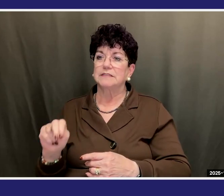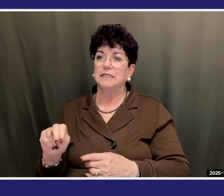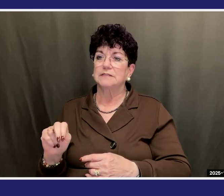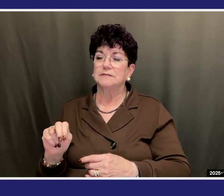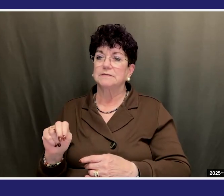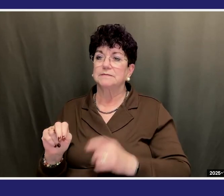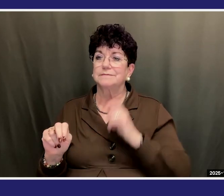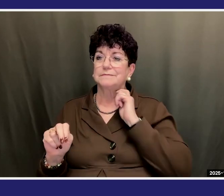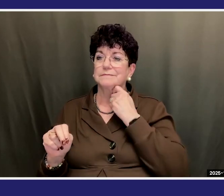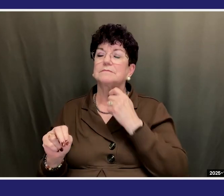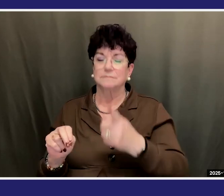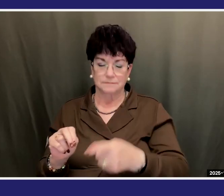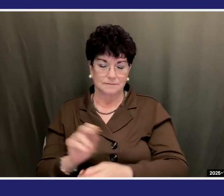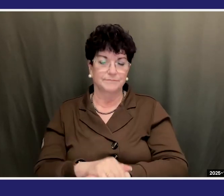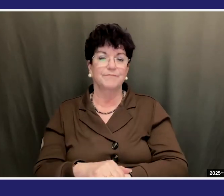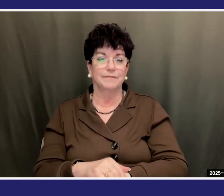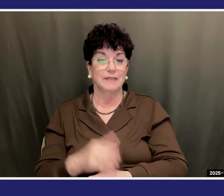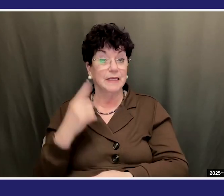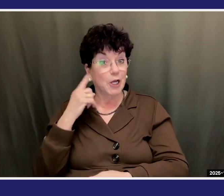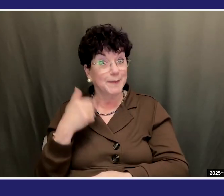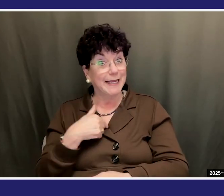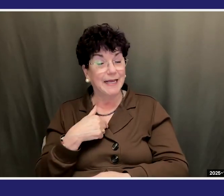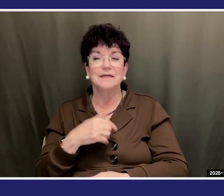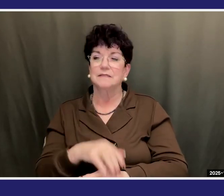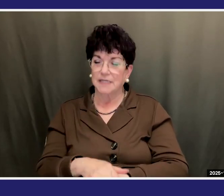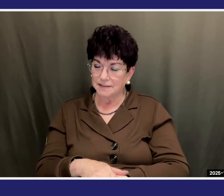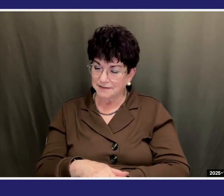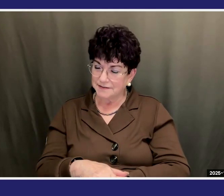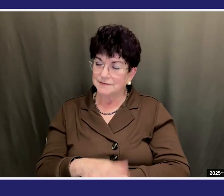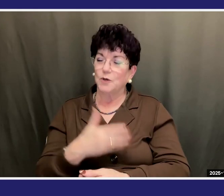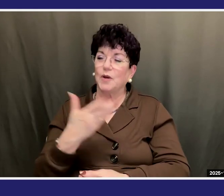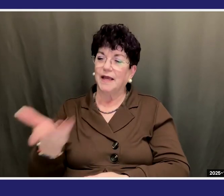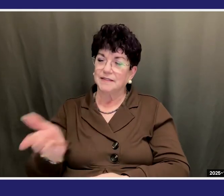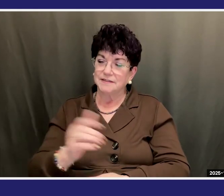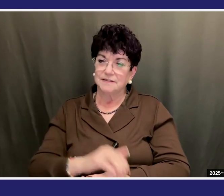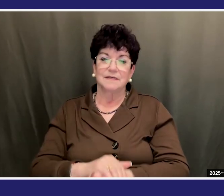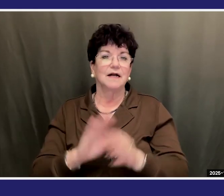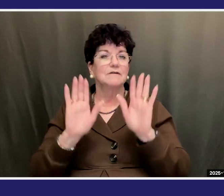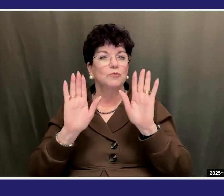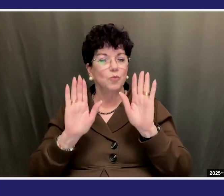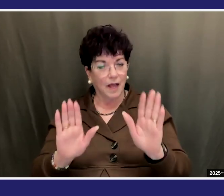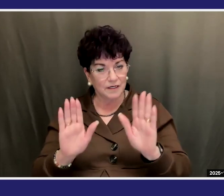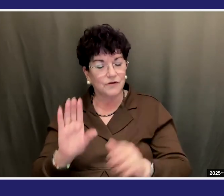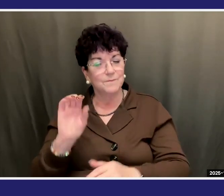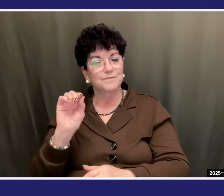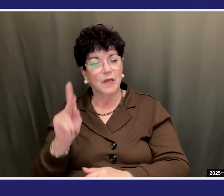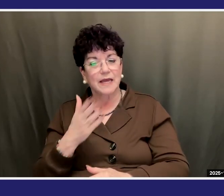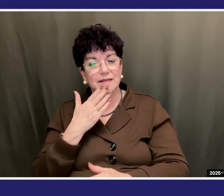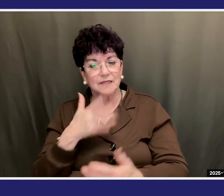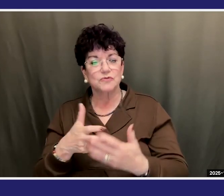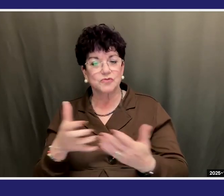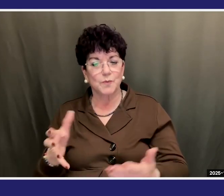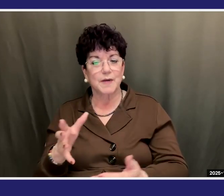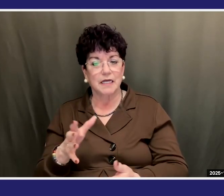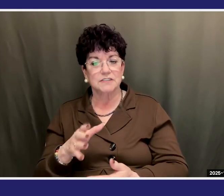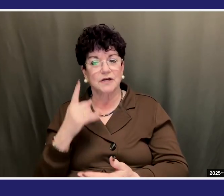mute? Can you hear me? Yes, we can. Go ahead. Wonderful. Okay, thank you so very much for